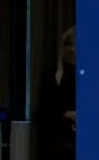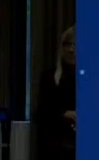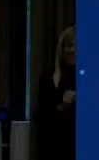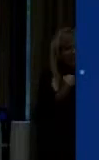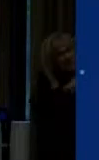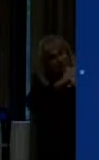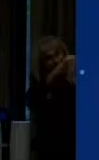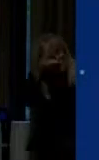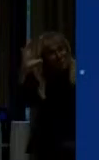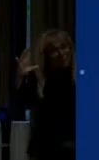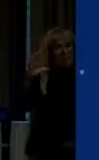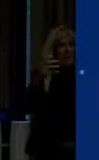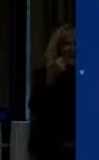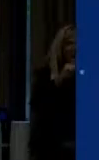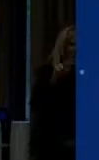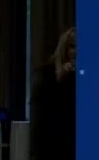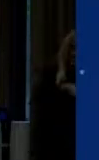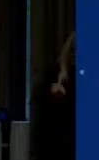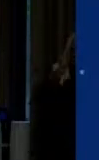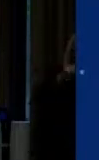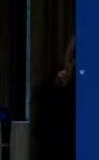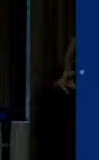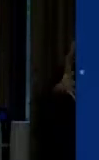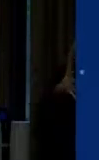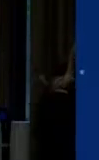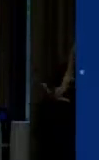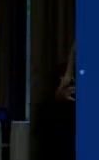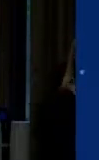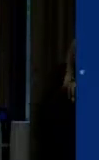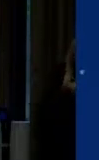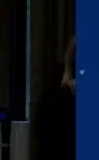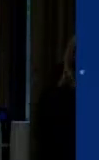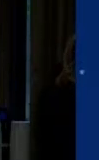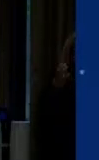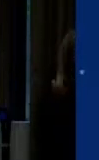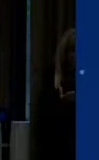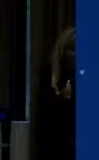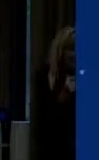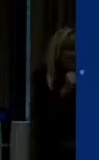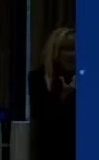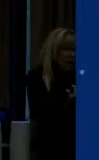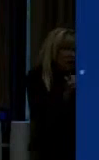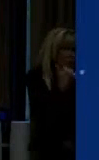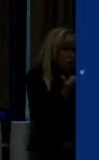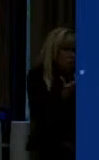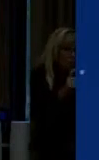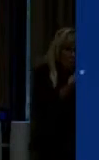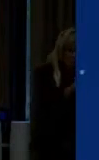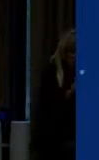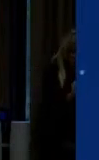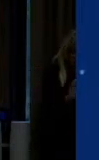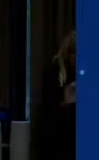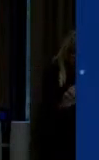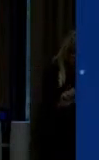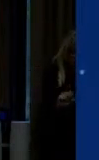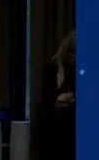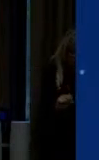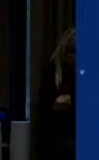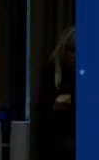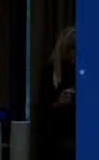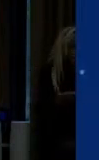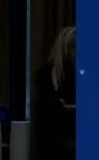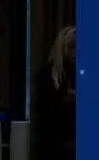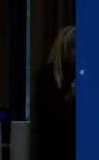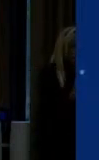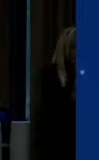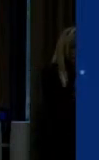any, observable event in the natural world. It's not wrong that a cart being pushed could exemplify Newton's second law, but